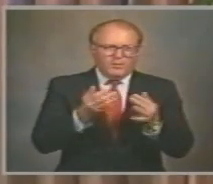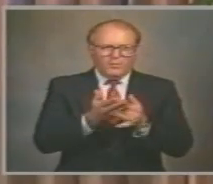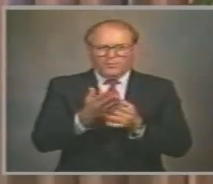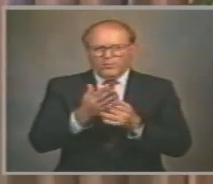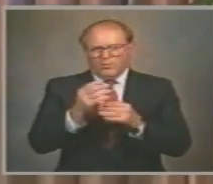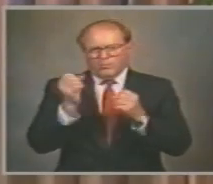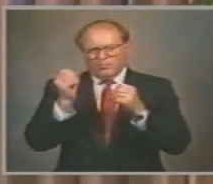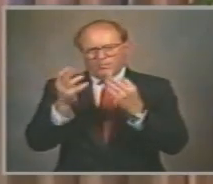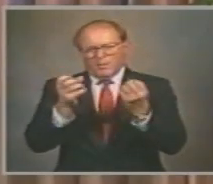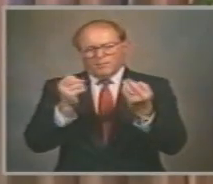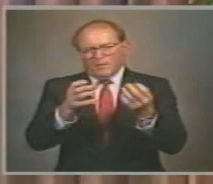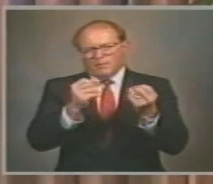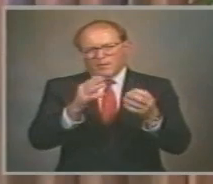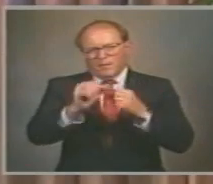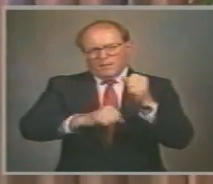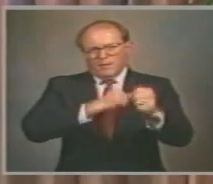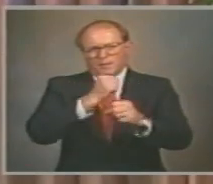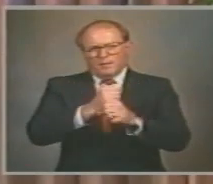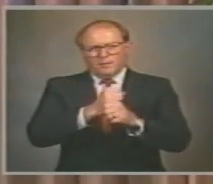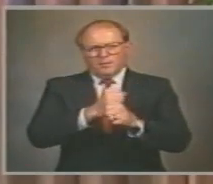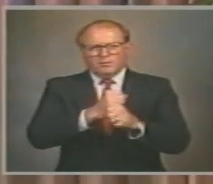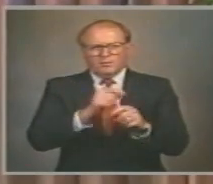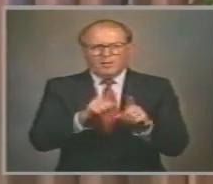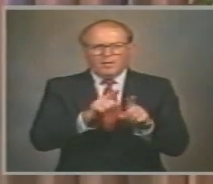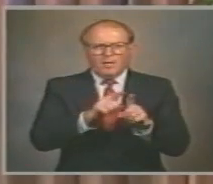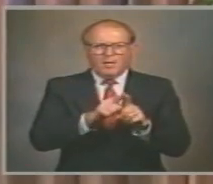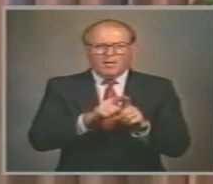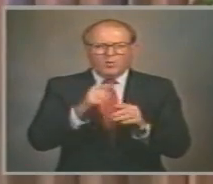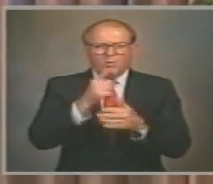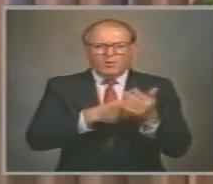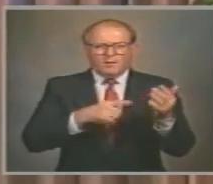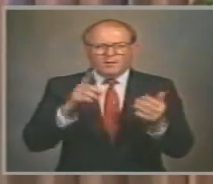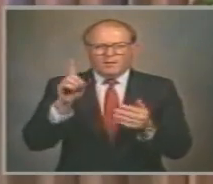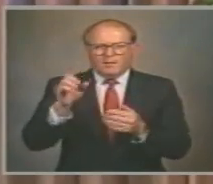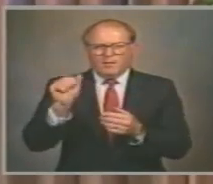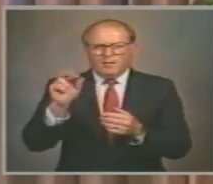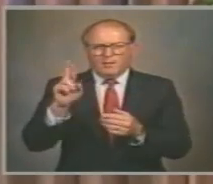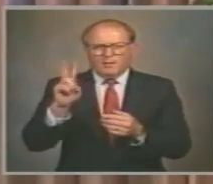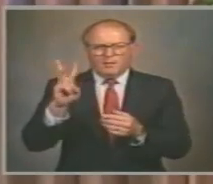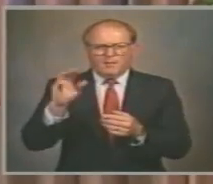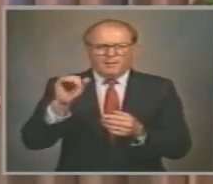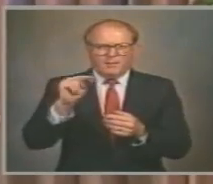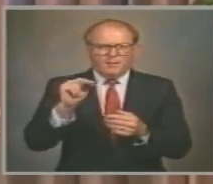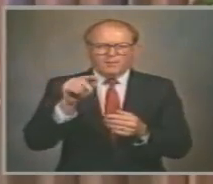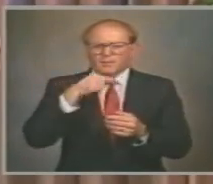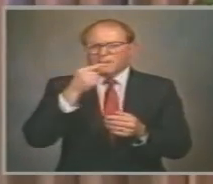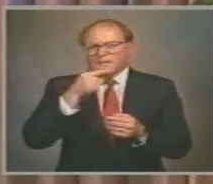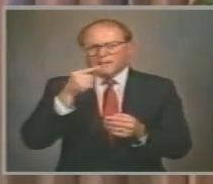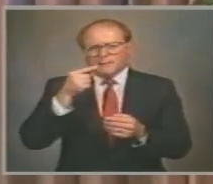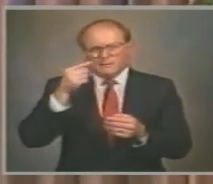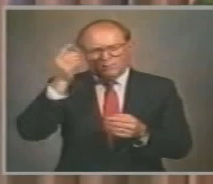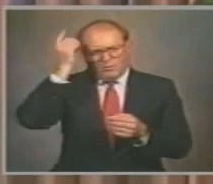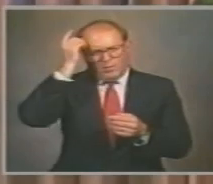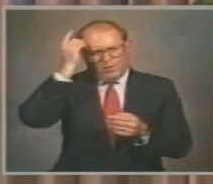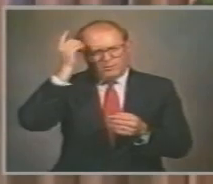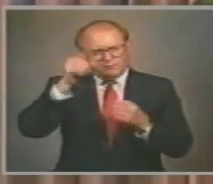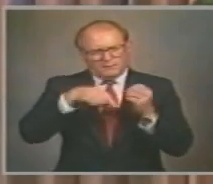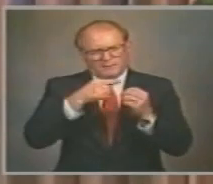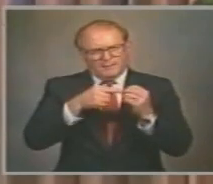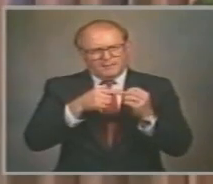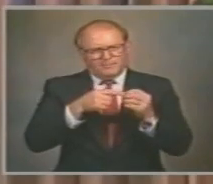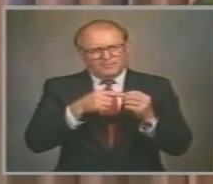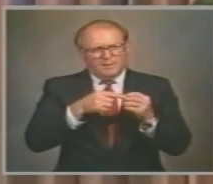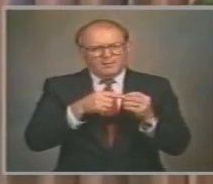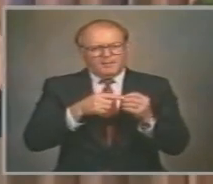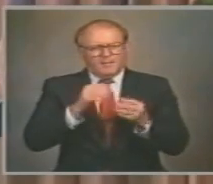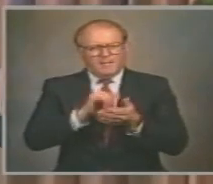as the Darwinist says, then there must be evidence somewhere of the intermediate forms of